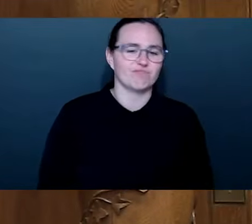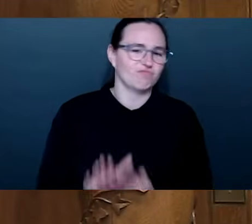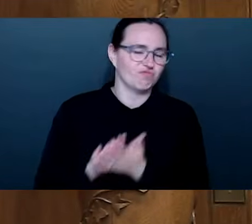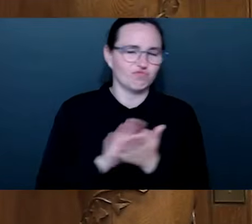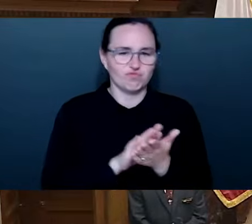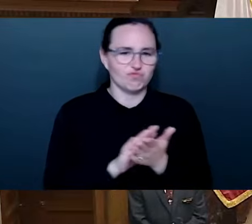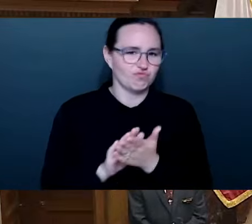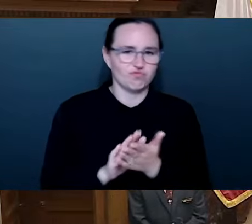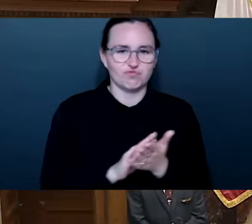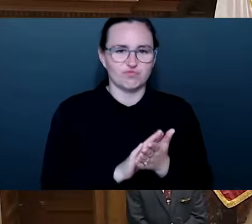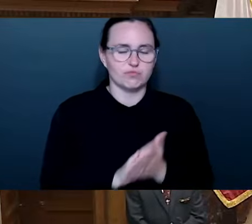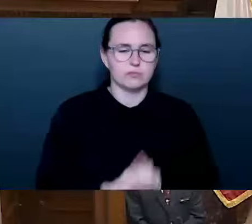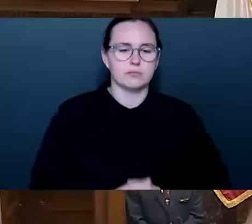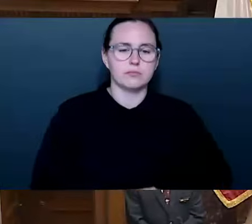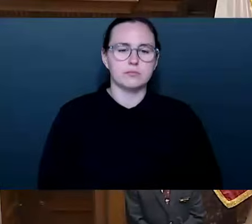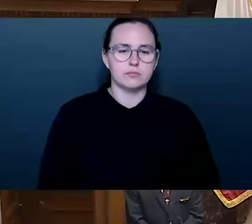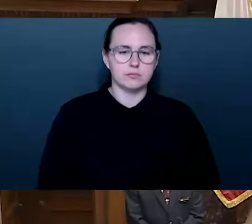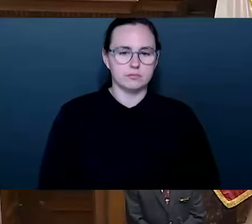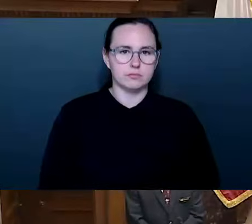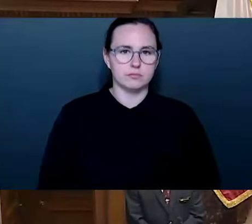Madam Clerk.